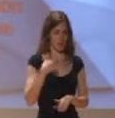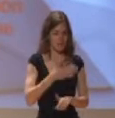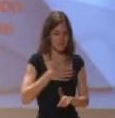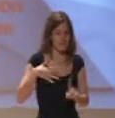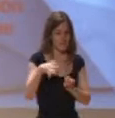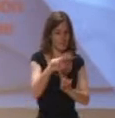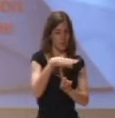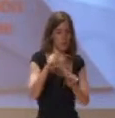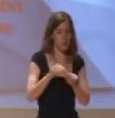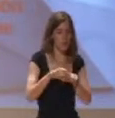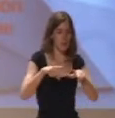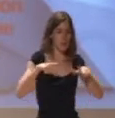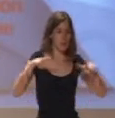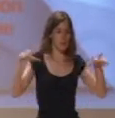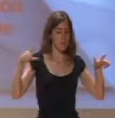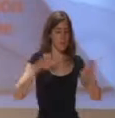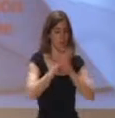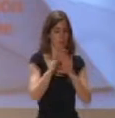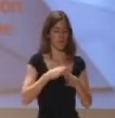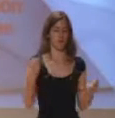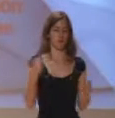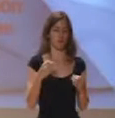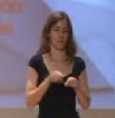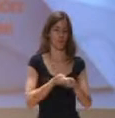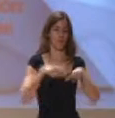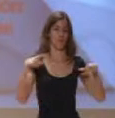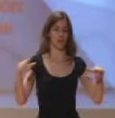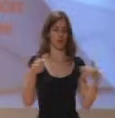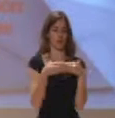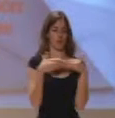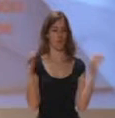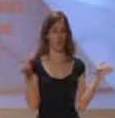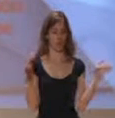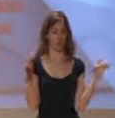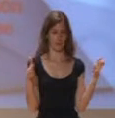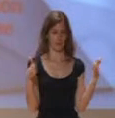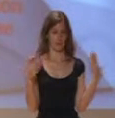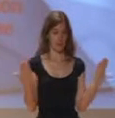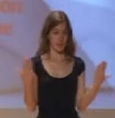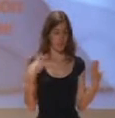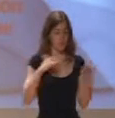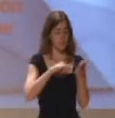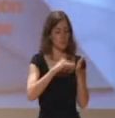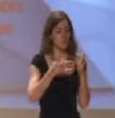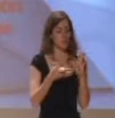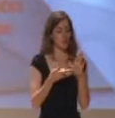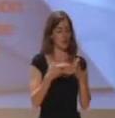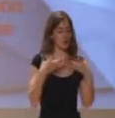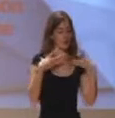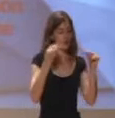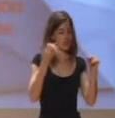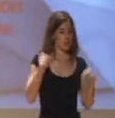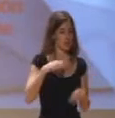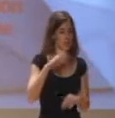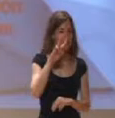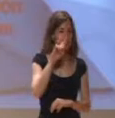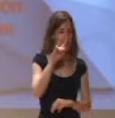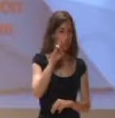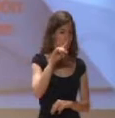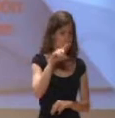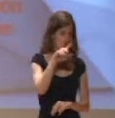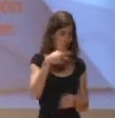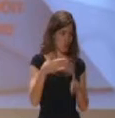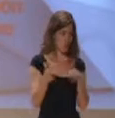where we needed to create an open platform. We needed to be an open platform. The projects